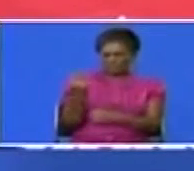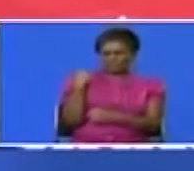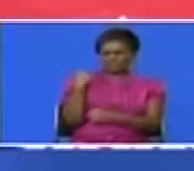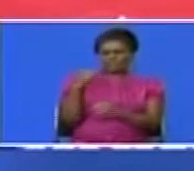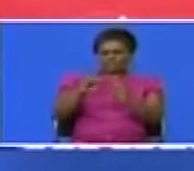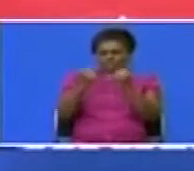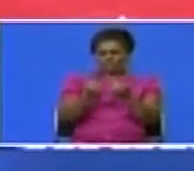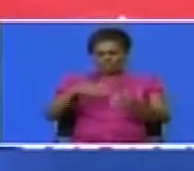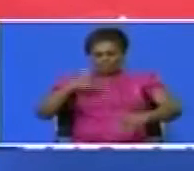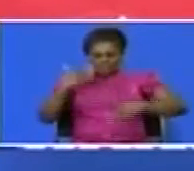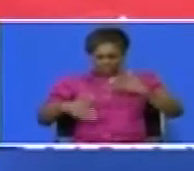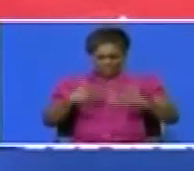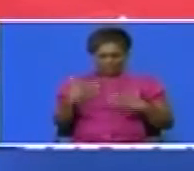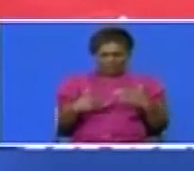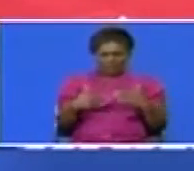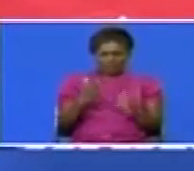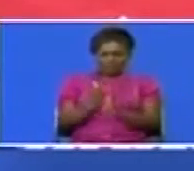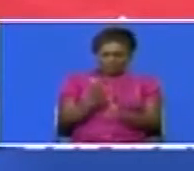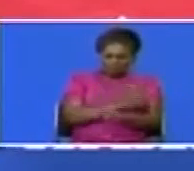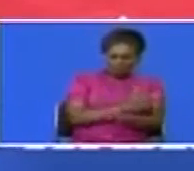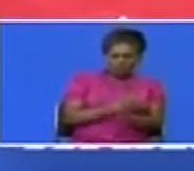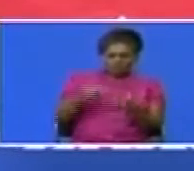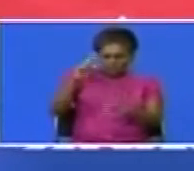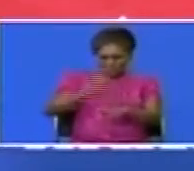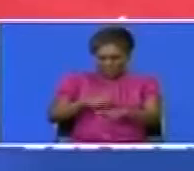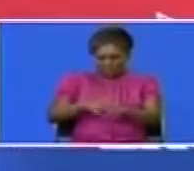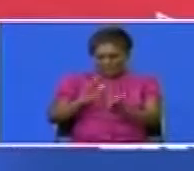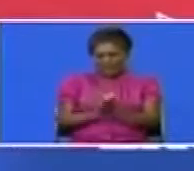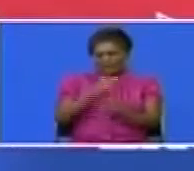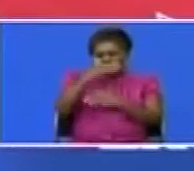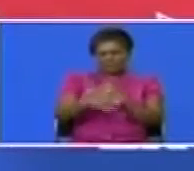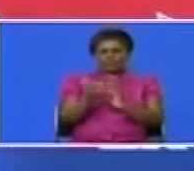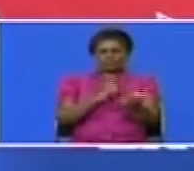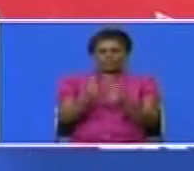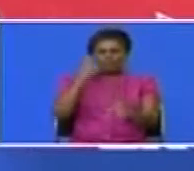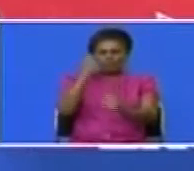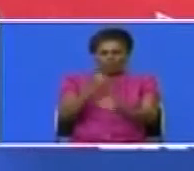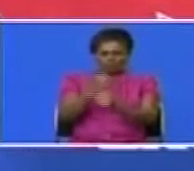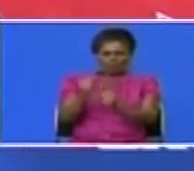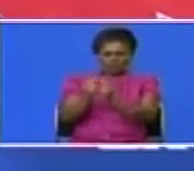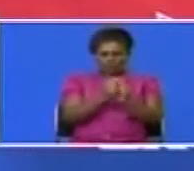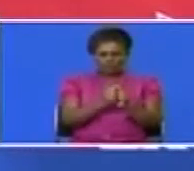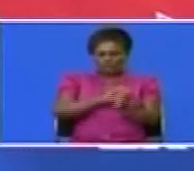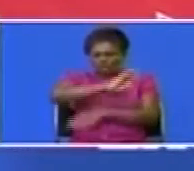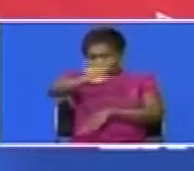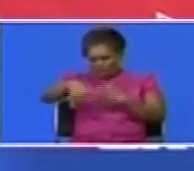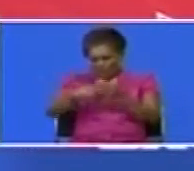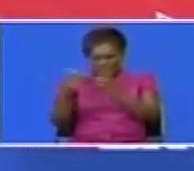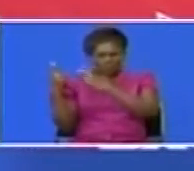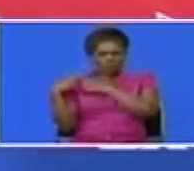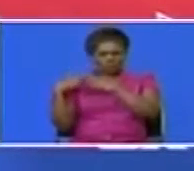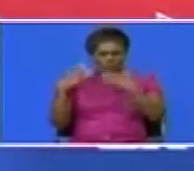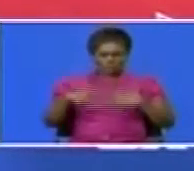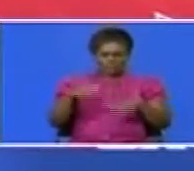antisocial behavior before, during, and after football matches. We shall work together with all stakeholders to root